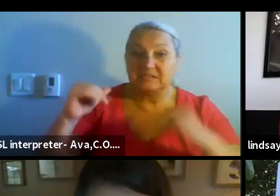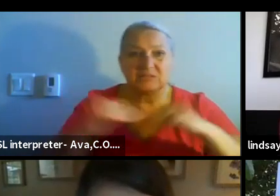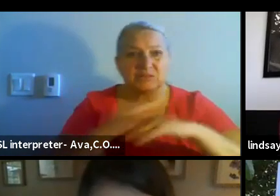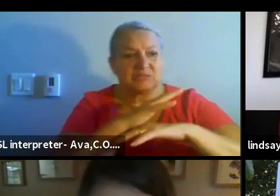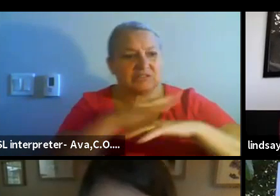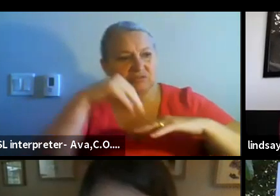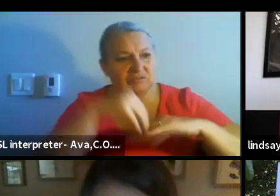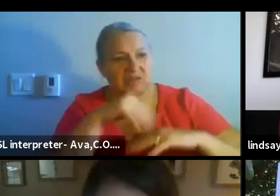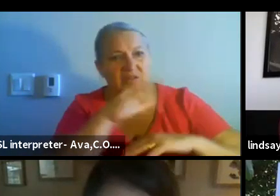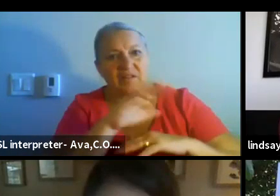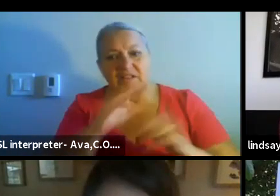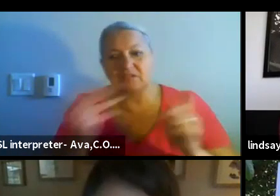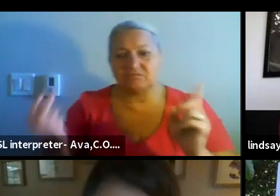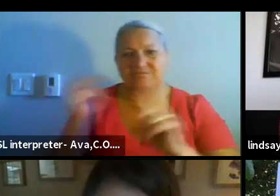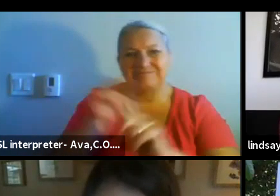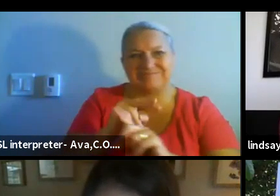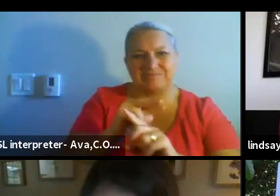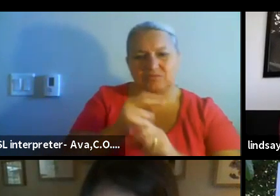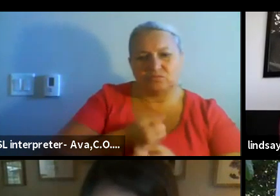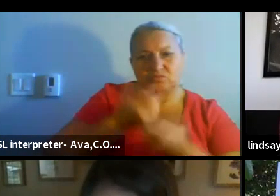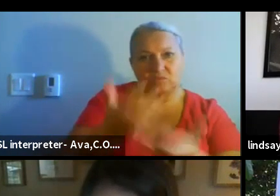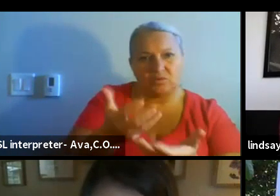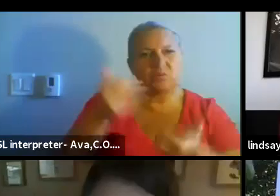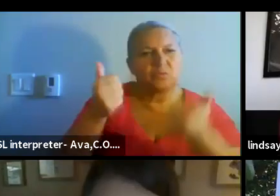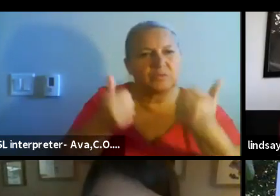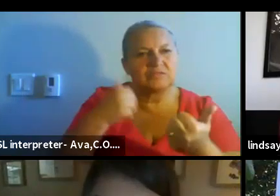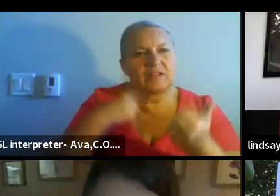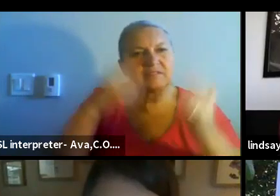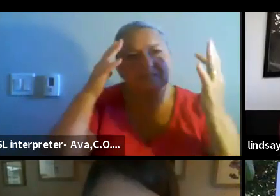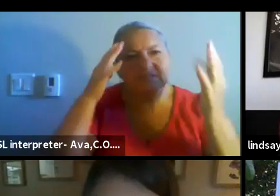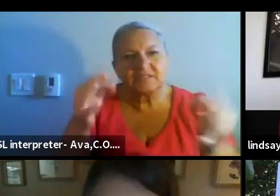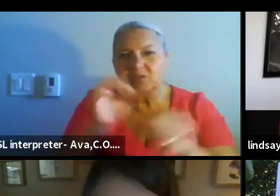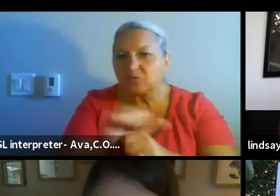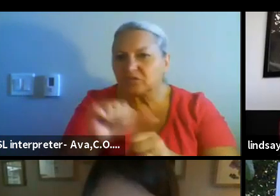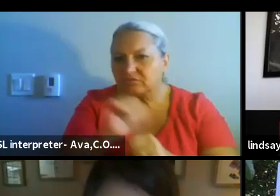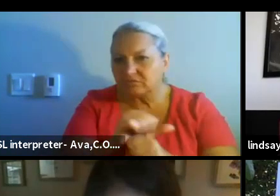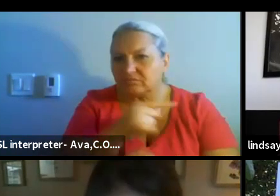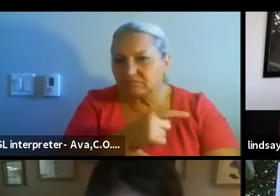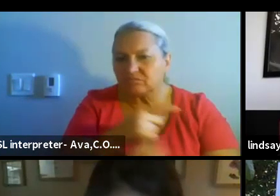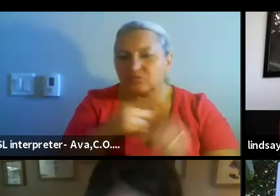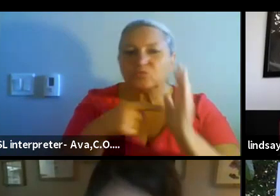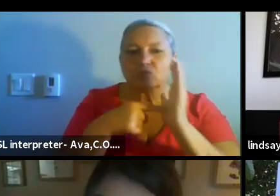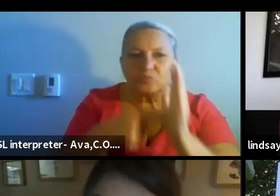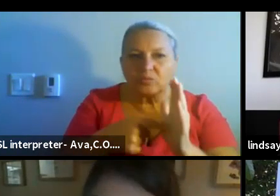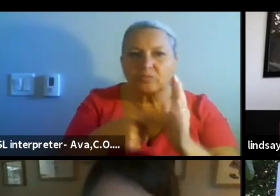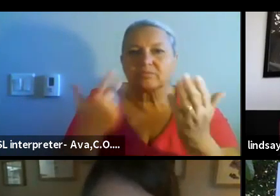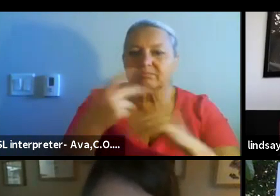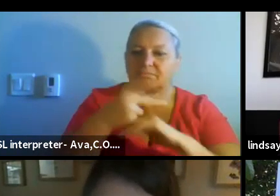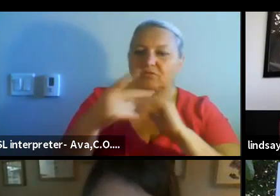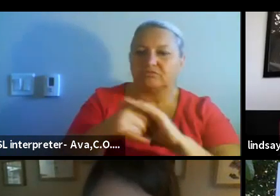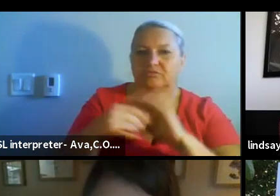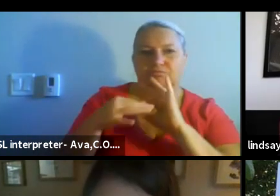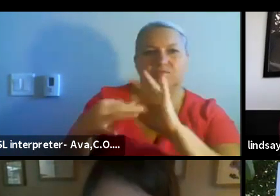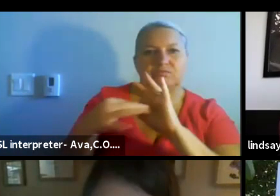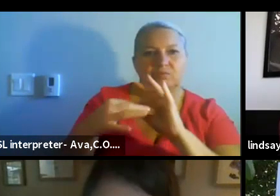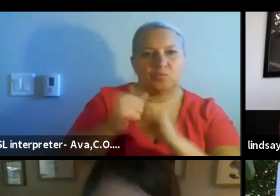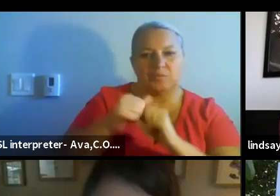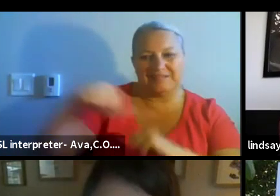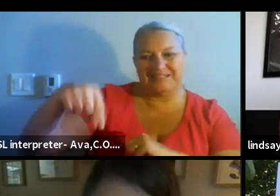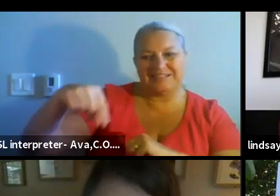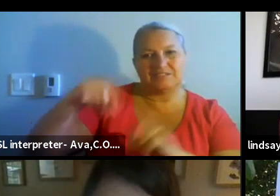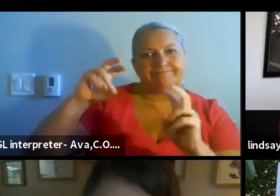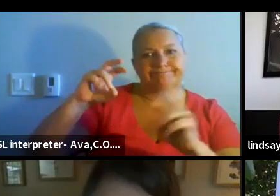and dramaturgical structures with which I had chosen to work serve the project of relationship building in this historical